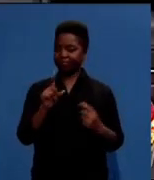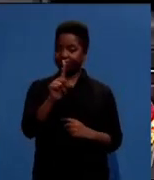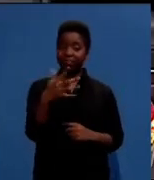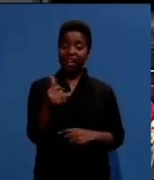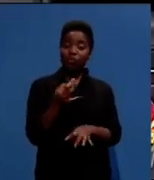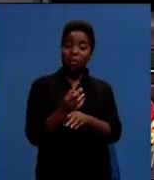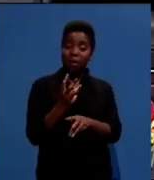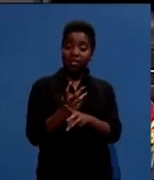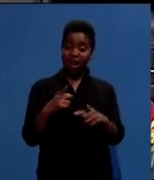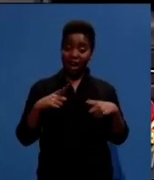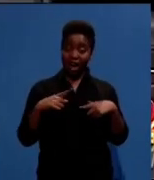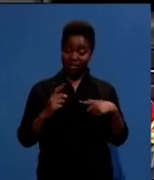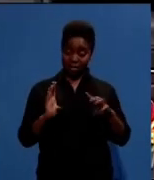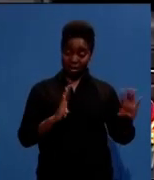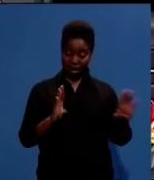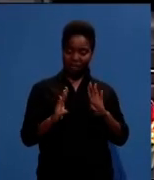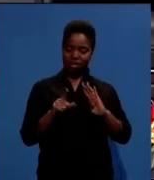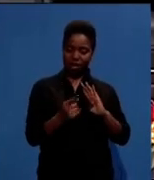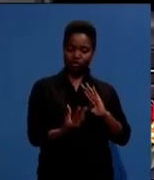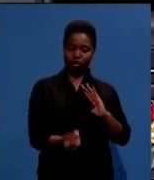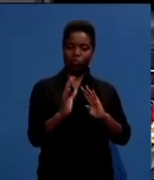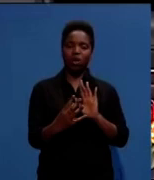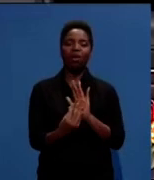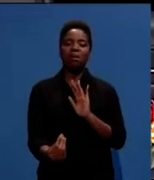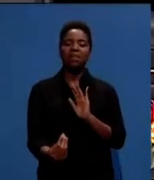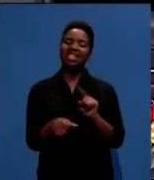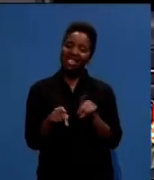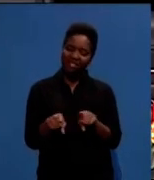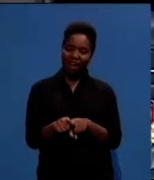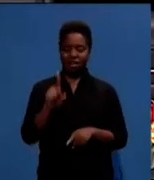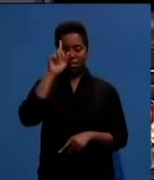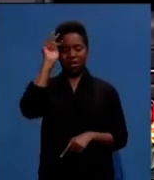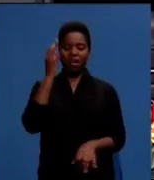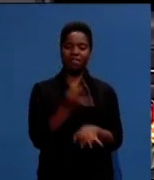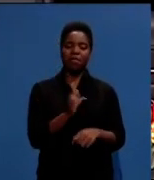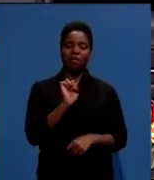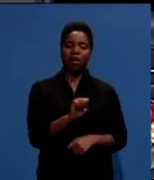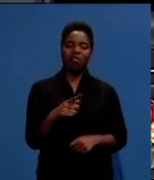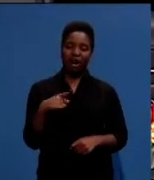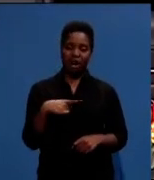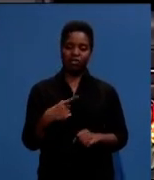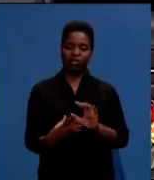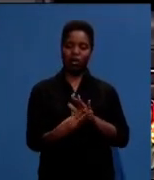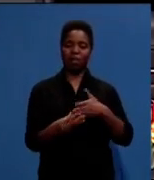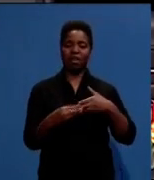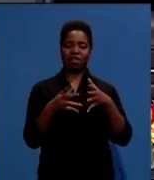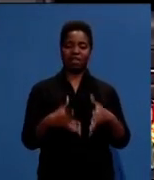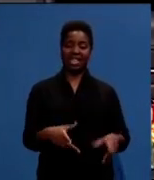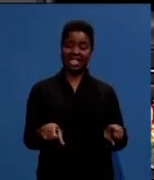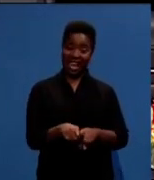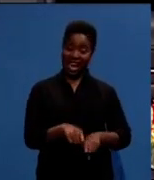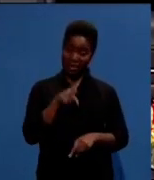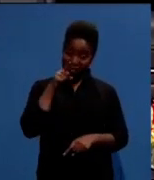not just in what you live in a moment where there's no crisis, but it's also in terms of challenging, taxing moments where your character is actually being